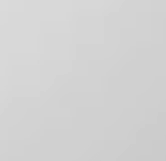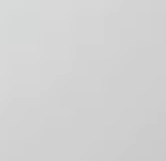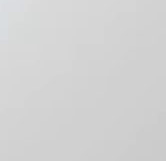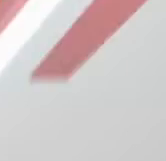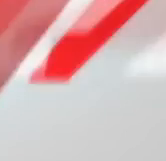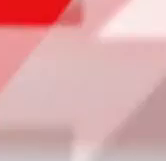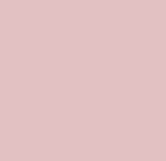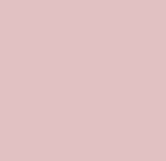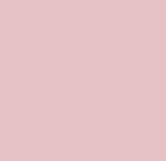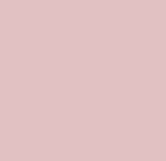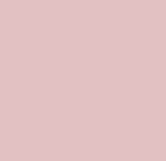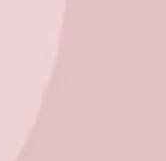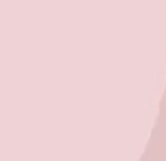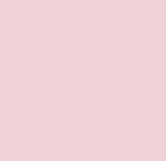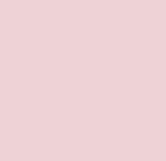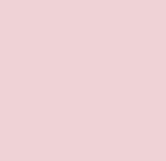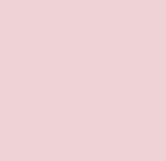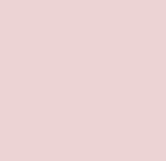Stories.